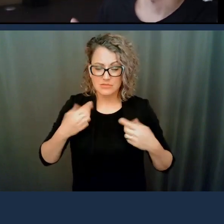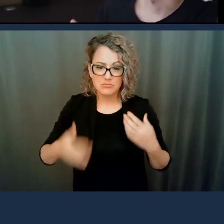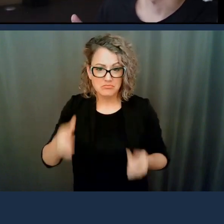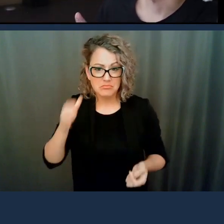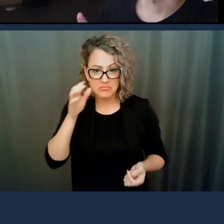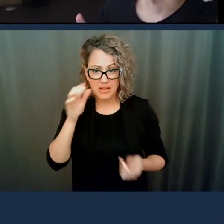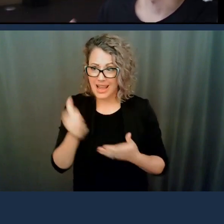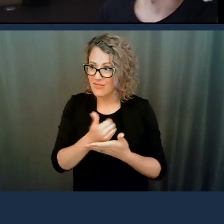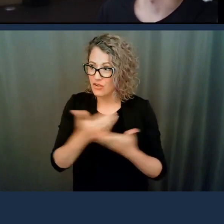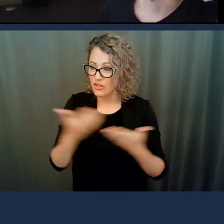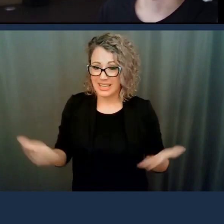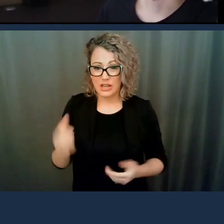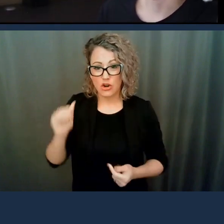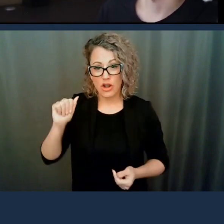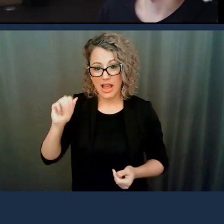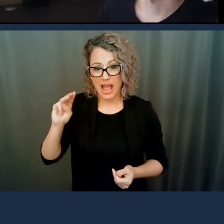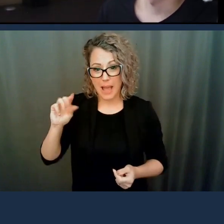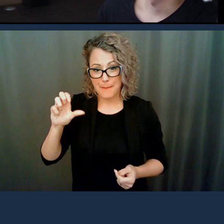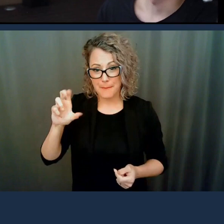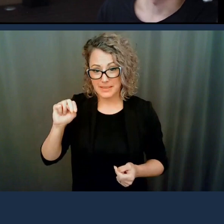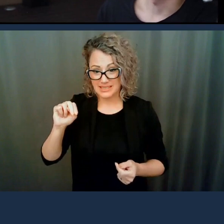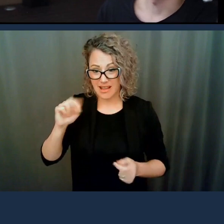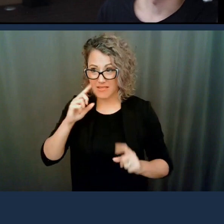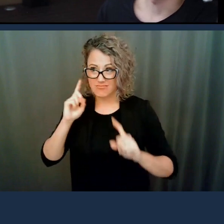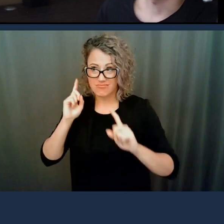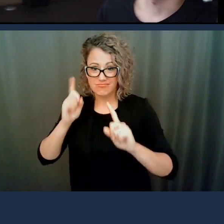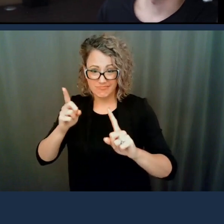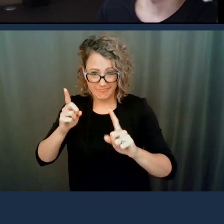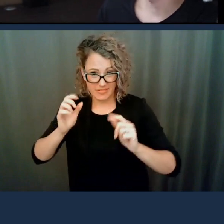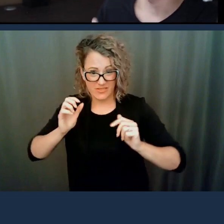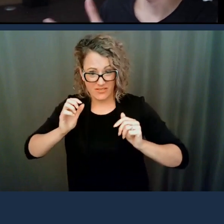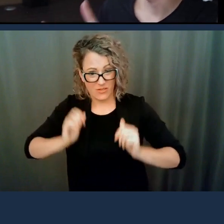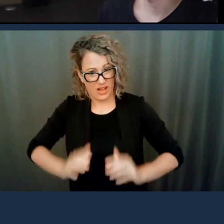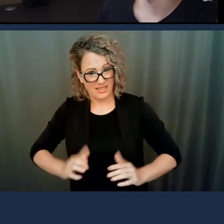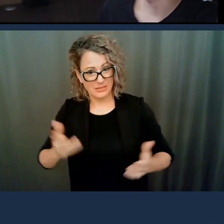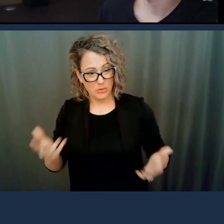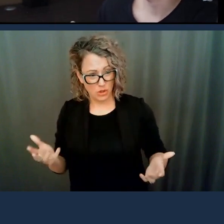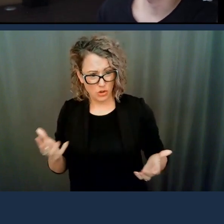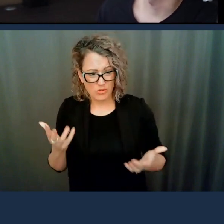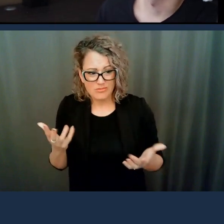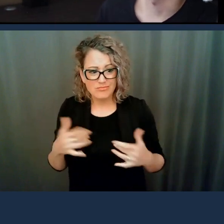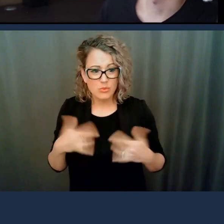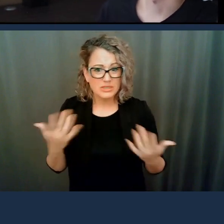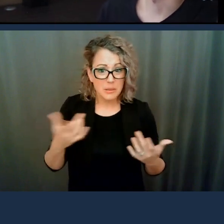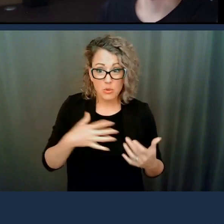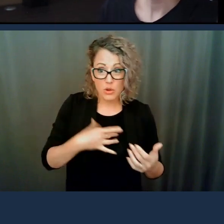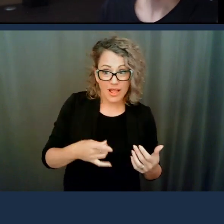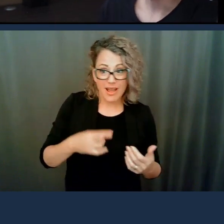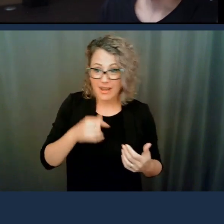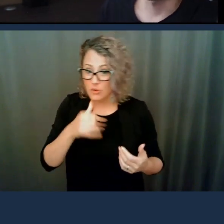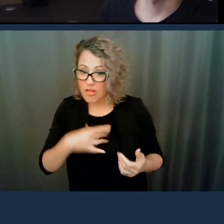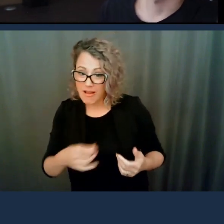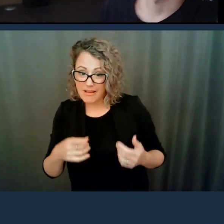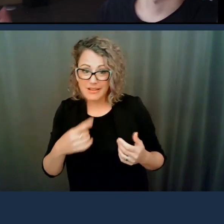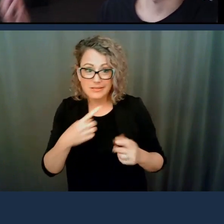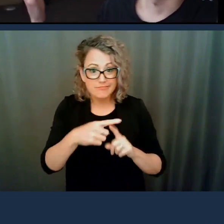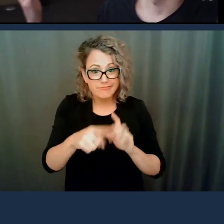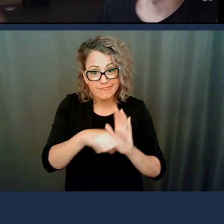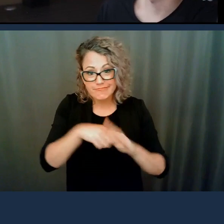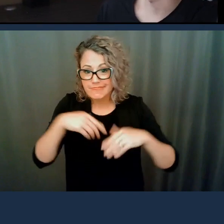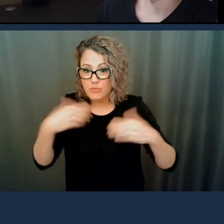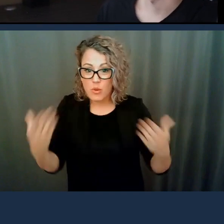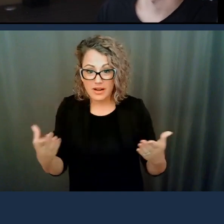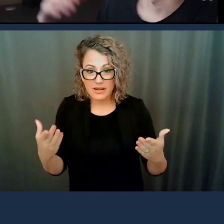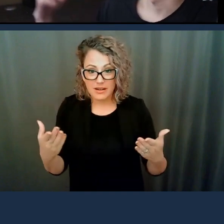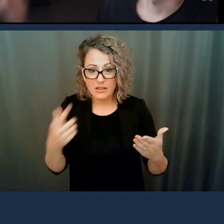we do here at Amazon is customer driven. And we want to know what you liked and didn't like about this show. So please